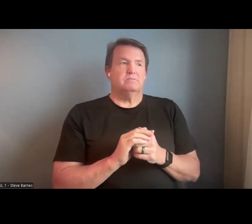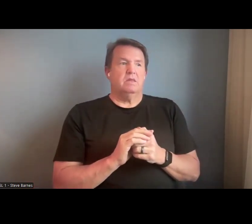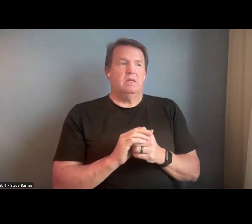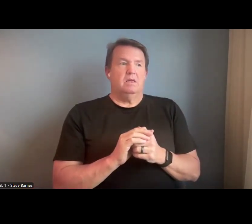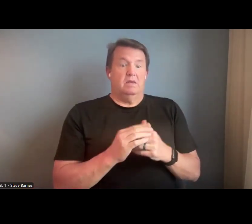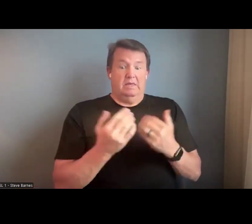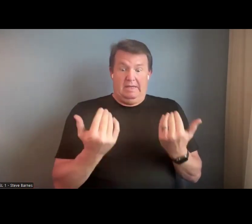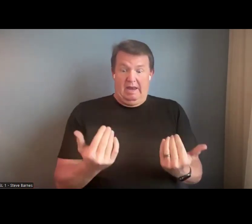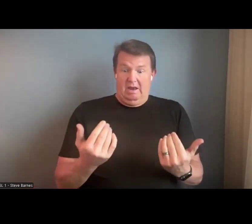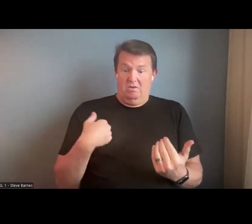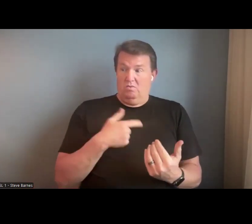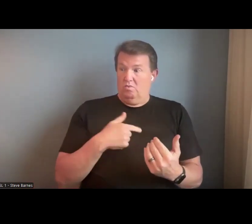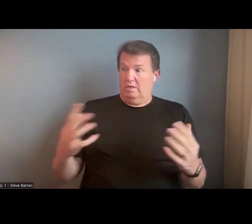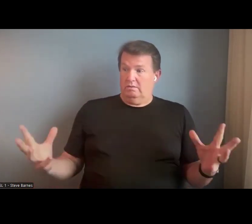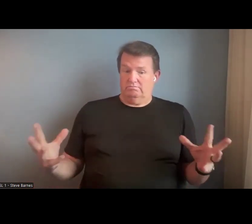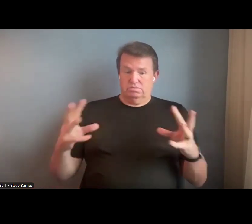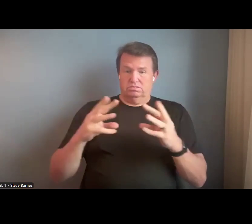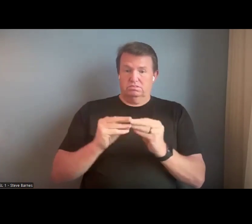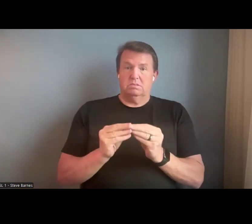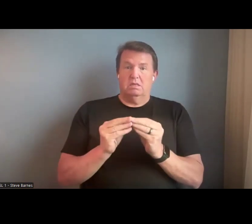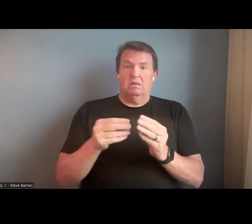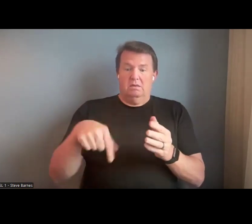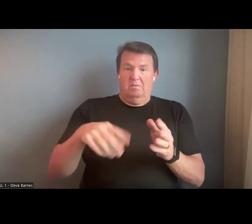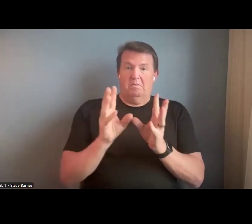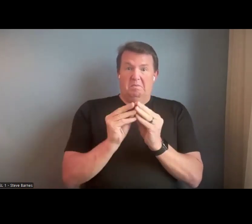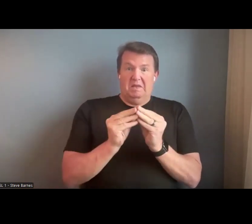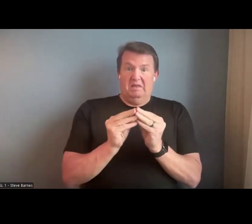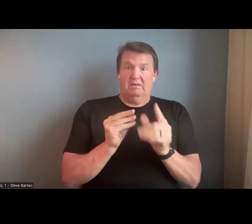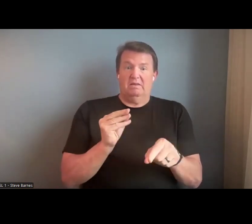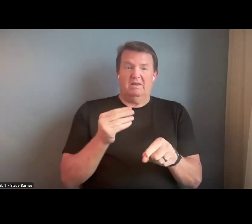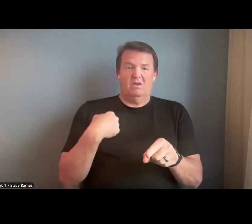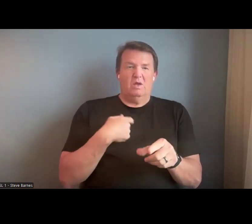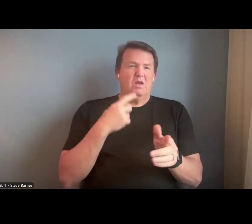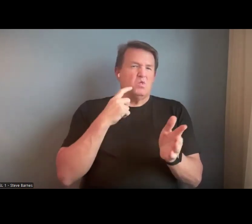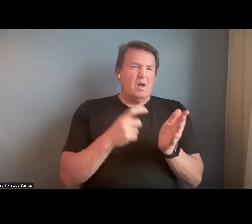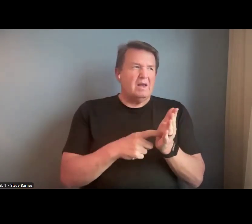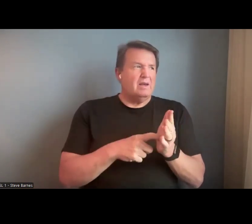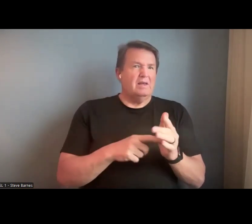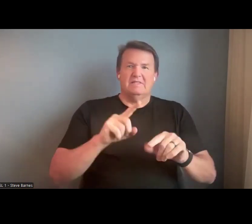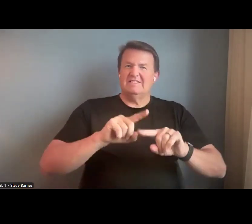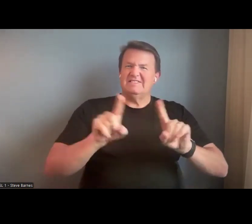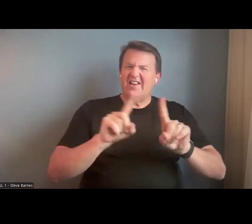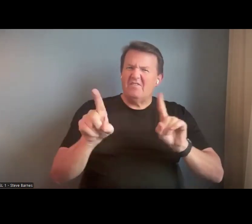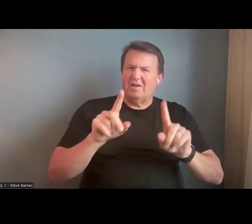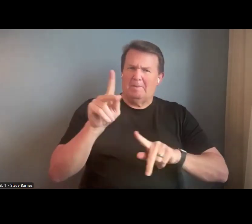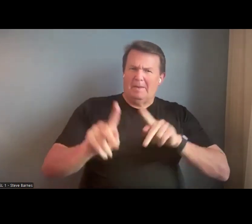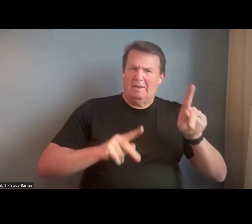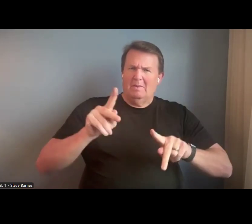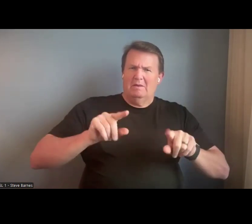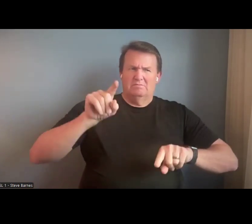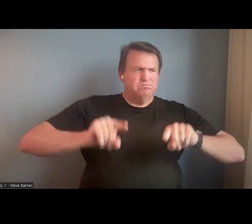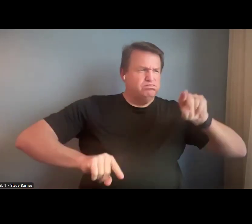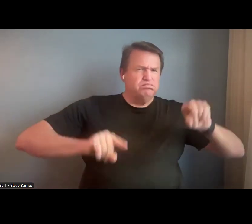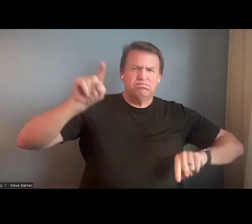in this meeting, we recognize the diversity of people, the diversity